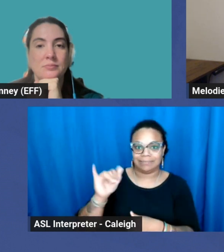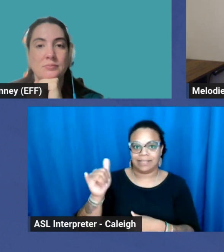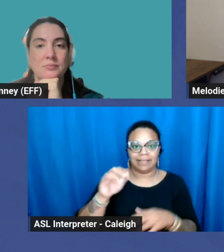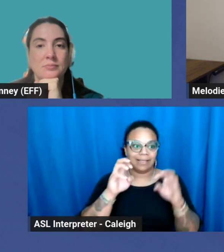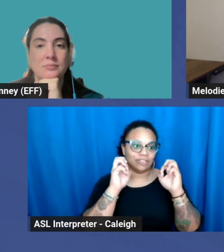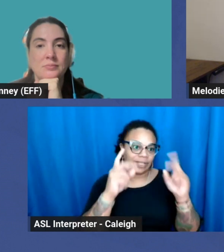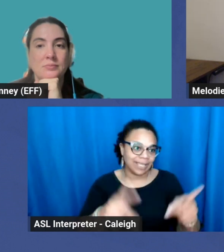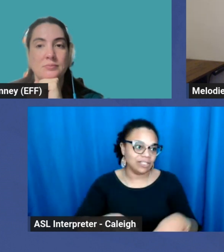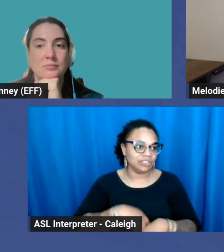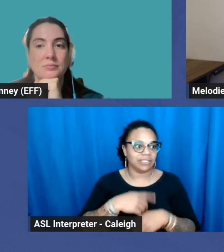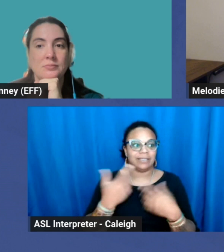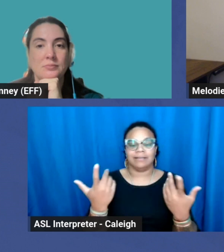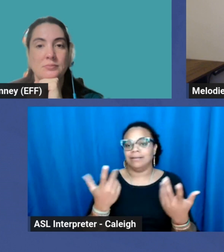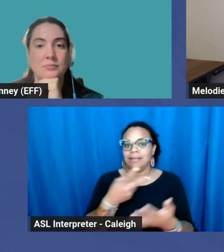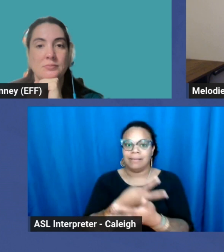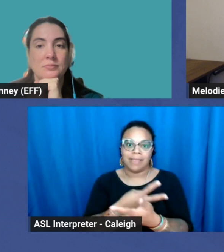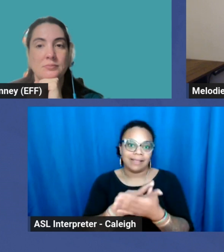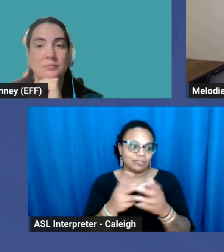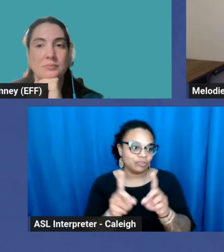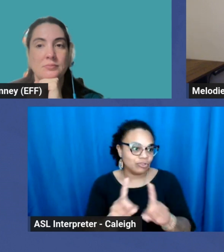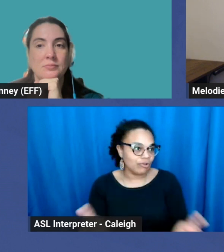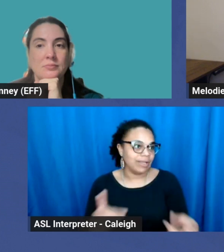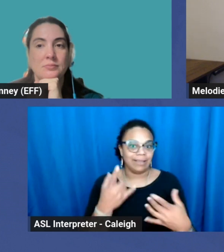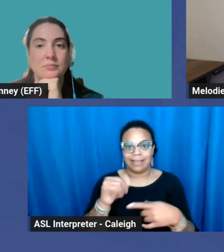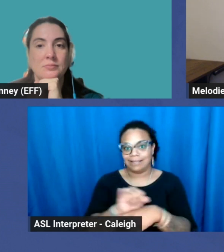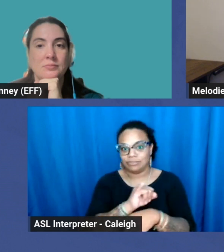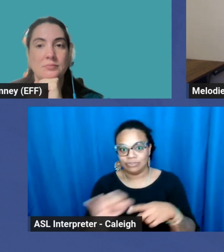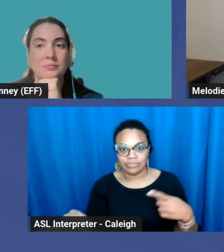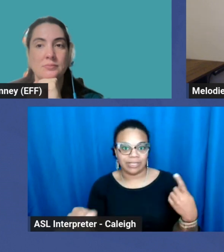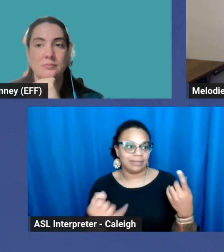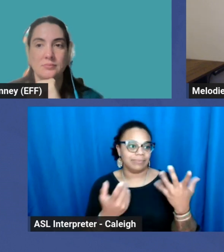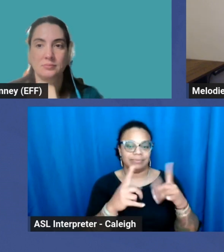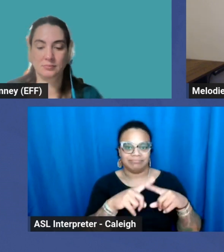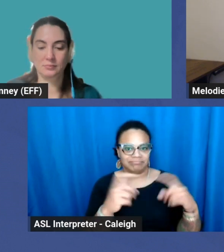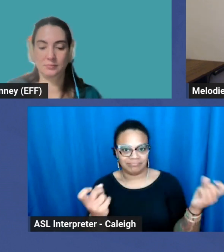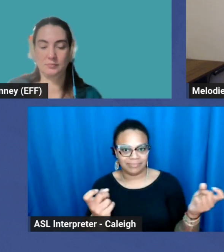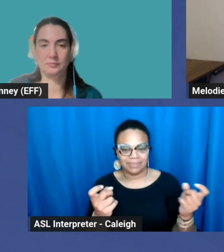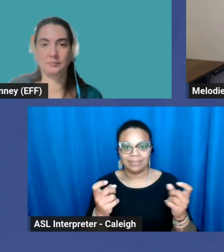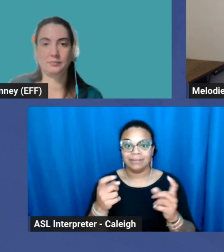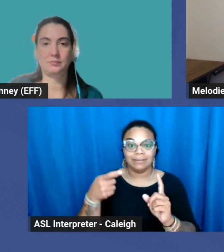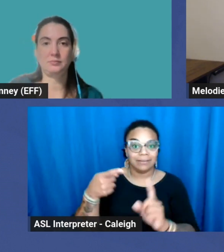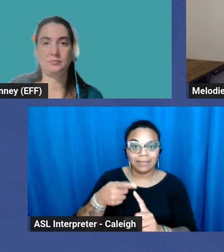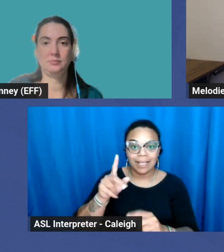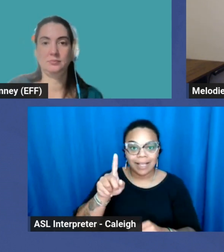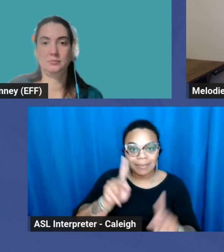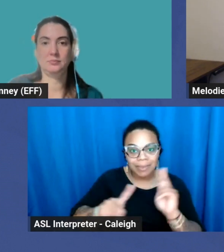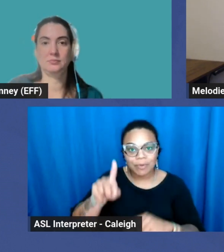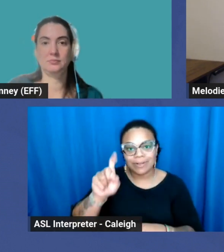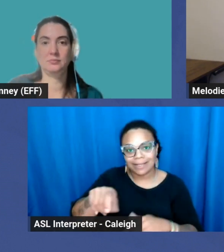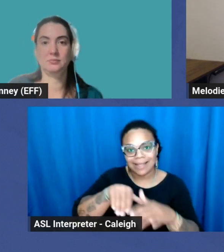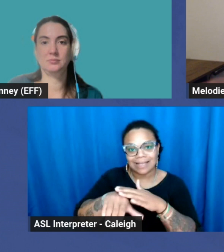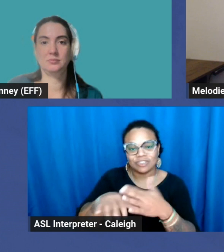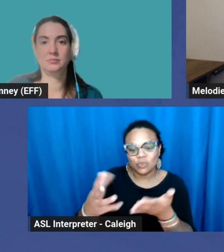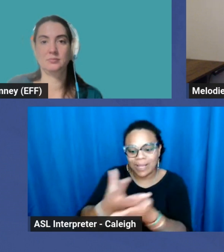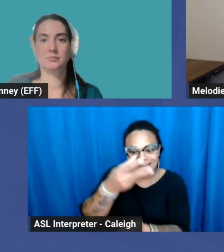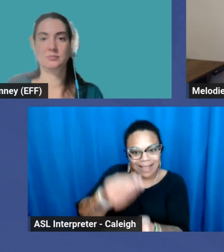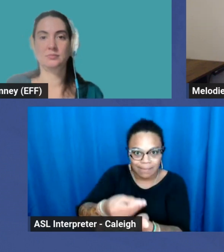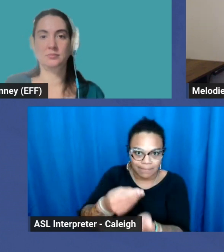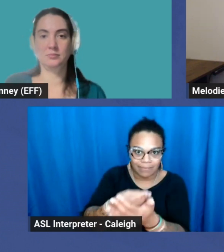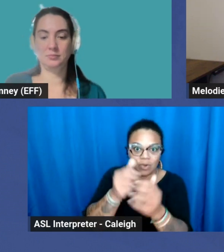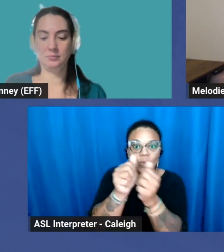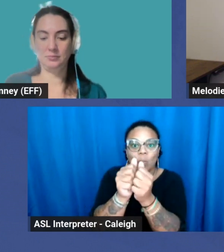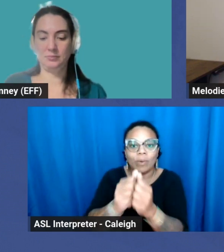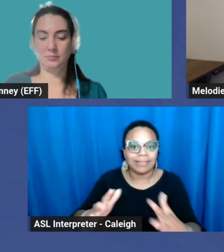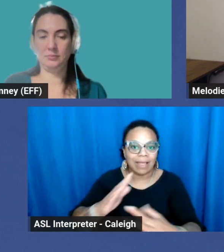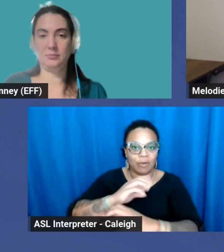degree, internships, all of those things. Like people need access to income without barriers and